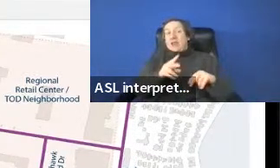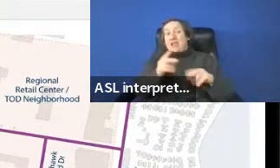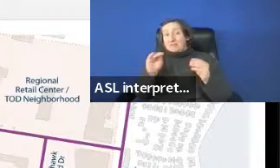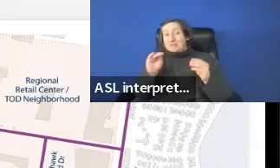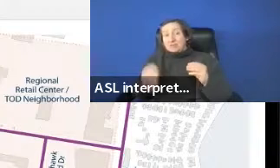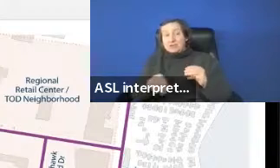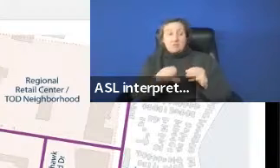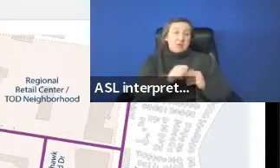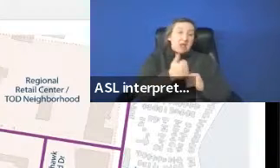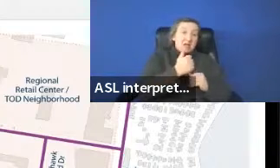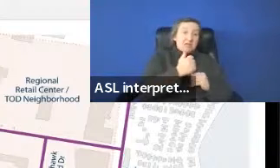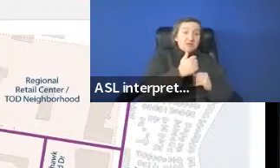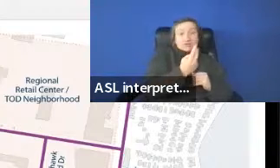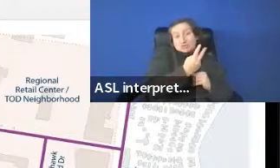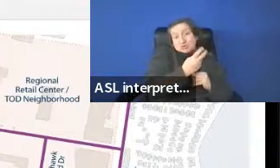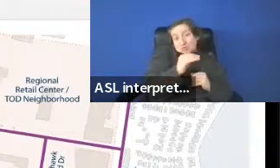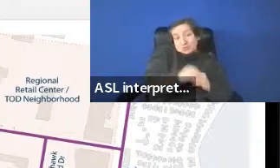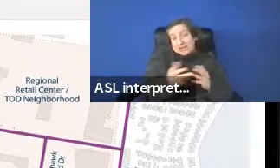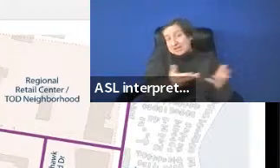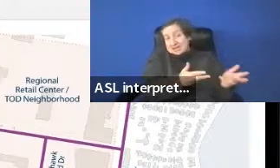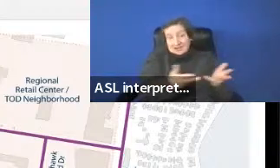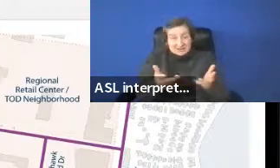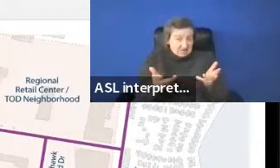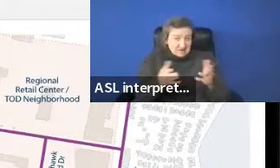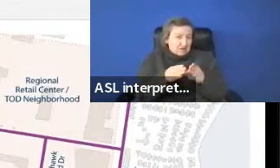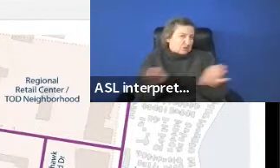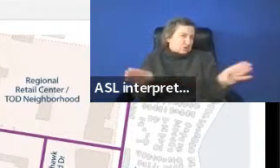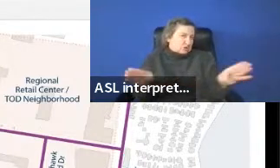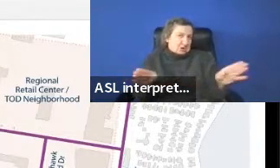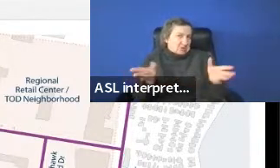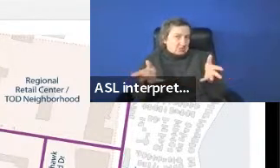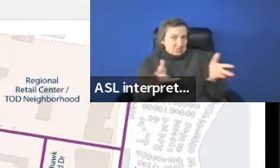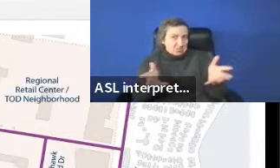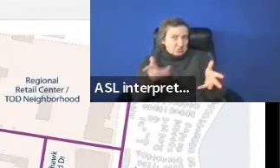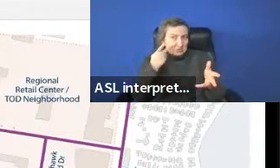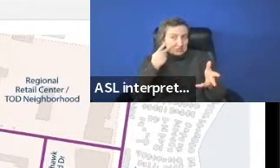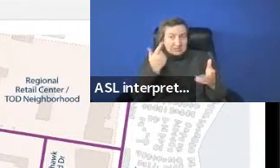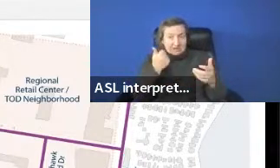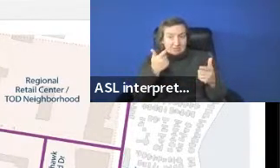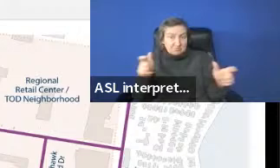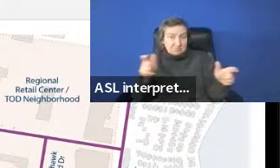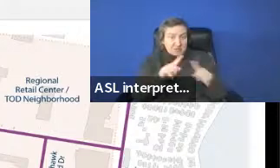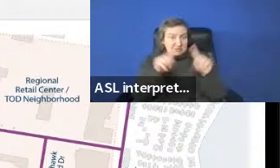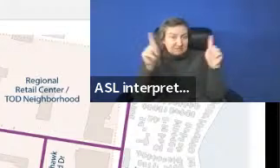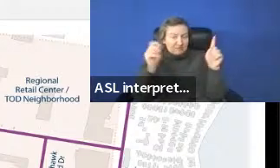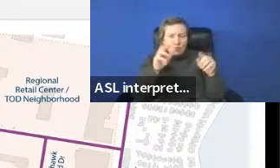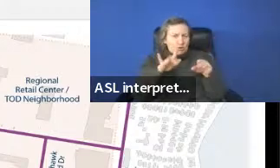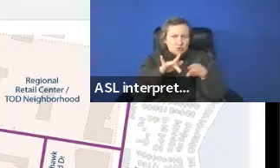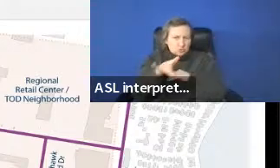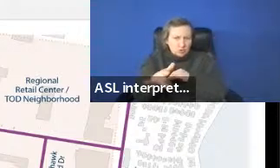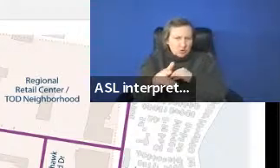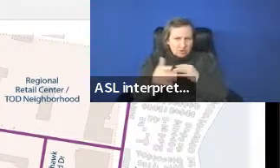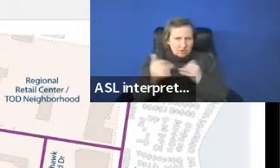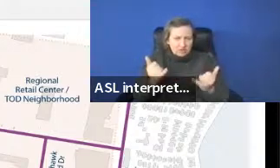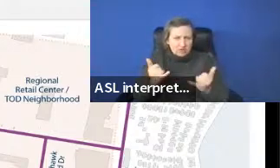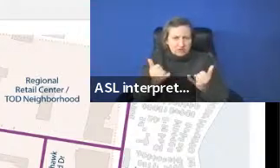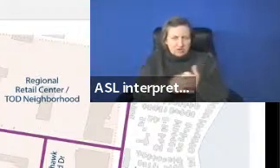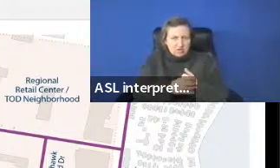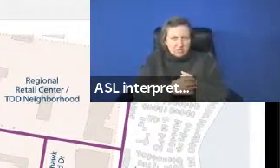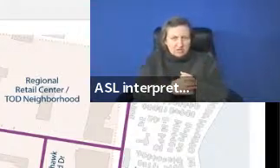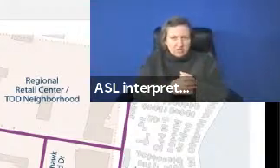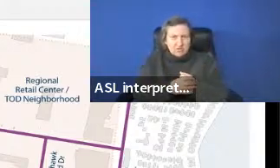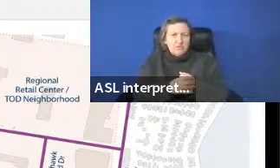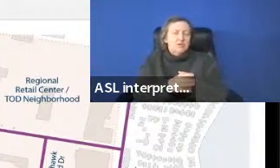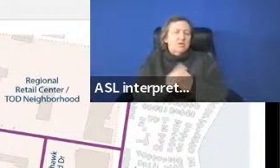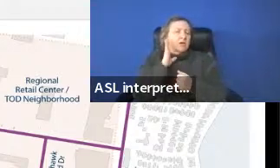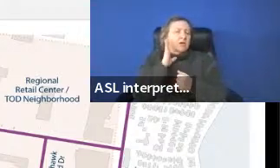the others are at 2%? Just in general, do you see a big difference, or are we just too early in the process for that? I